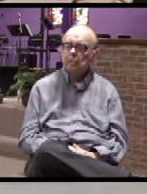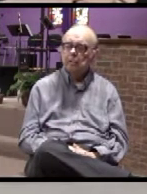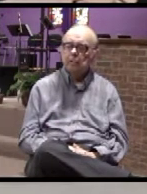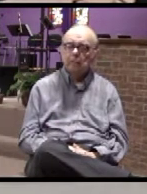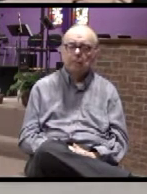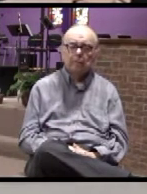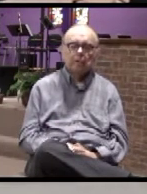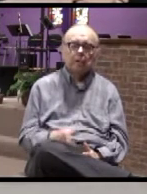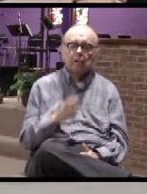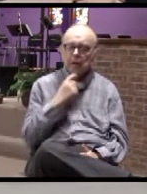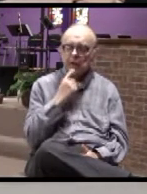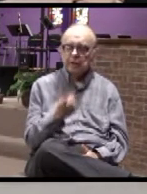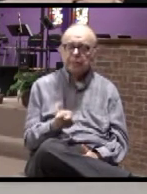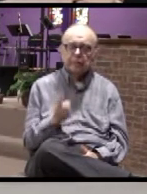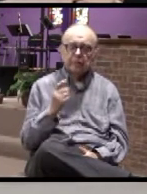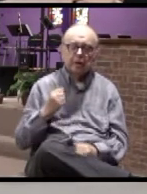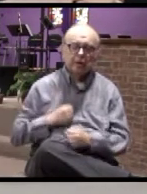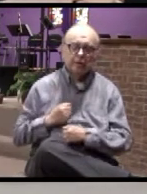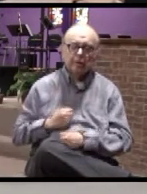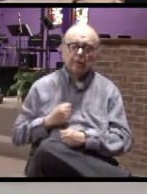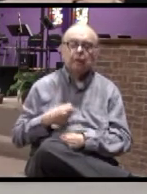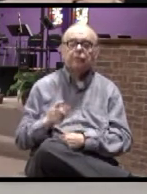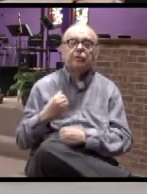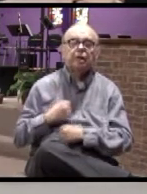who sent his soldiers into battle